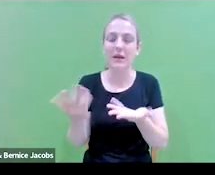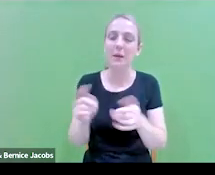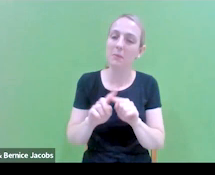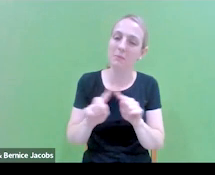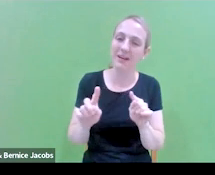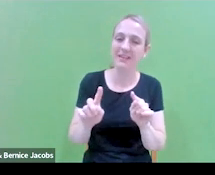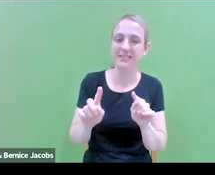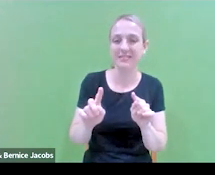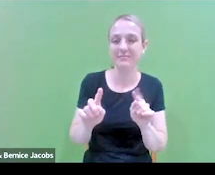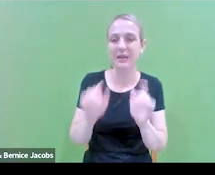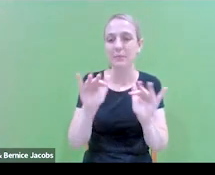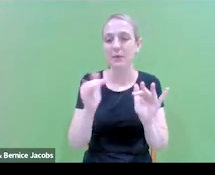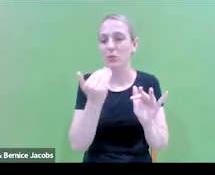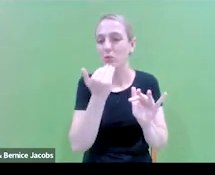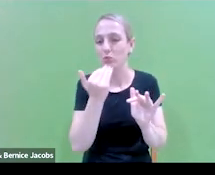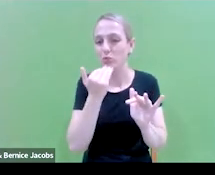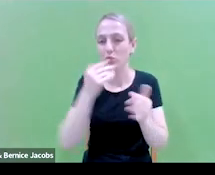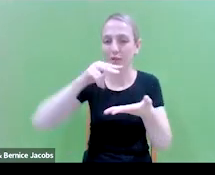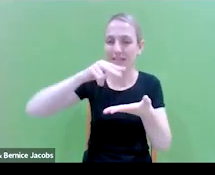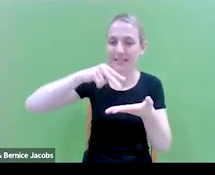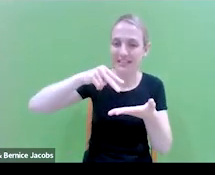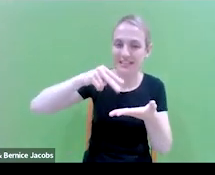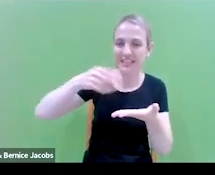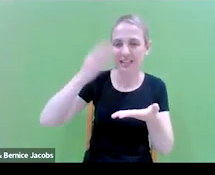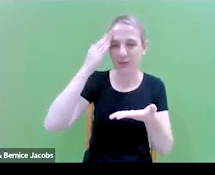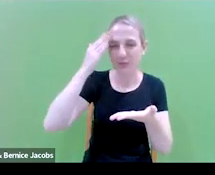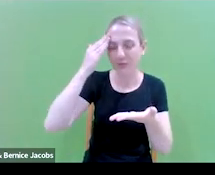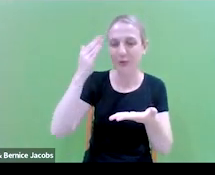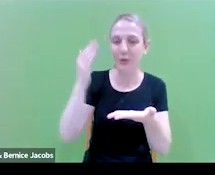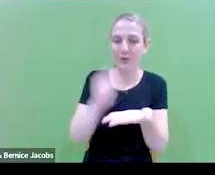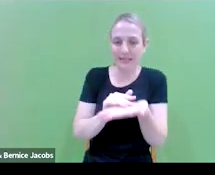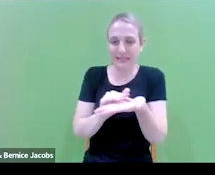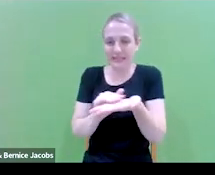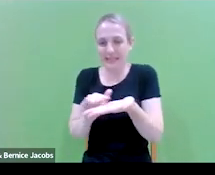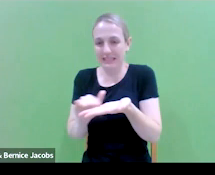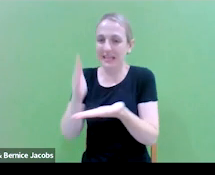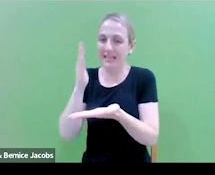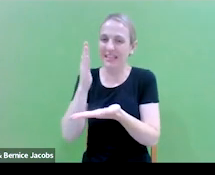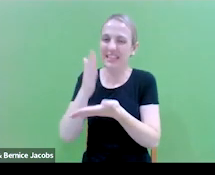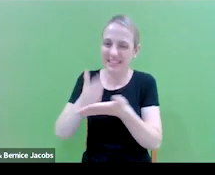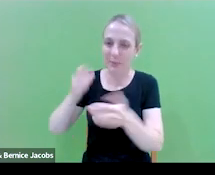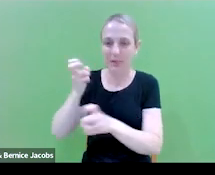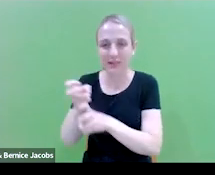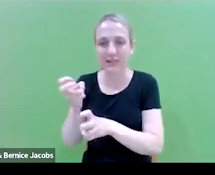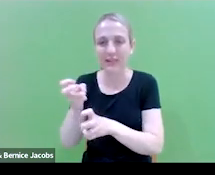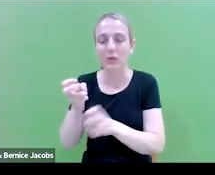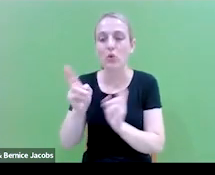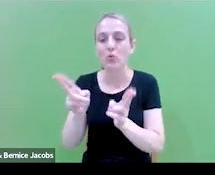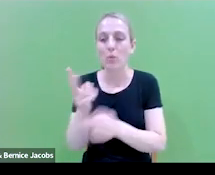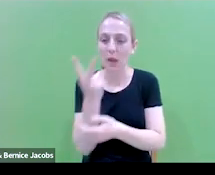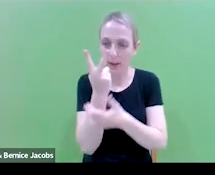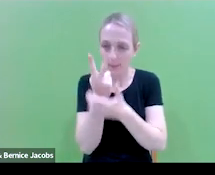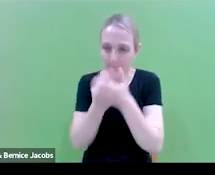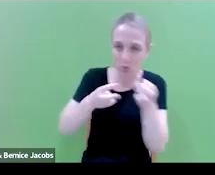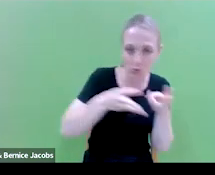not all people who read grammar in terms of texture can read Braille. So that's why we often have both. So we